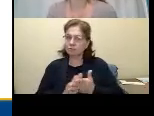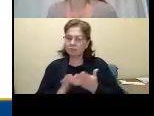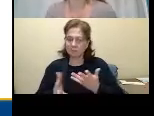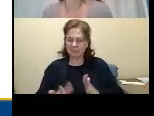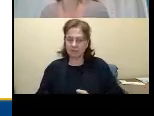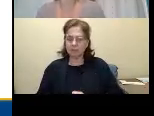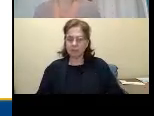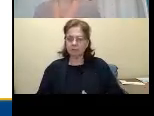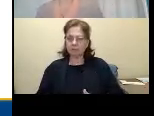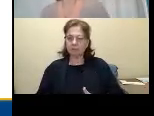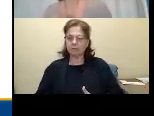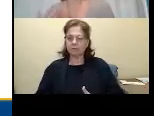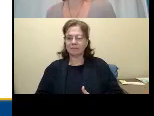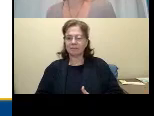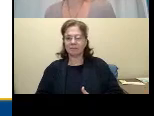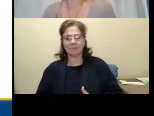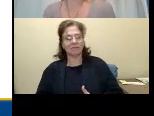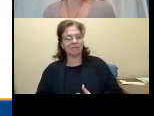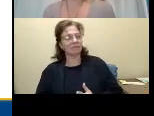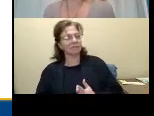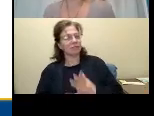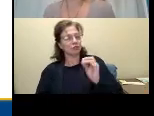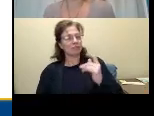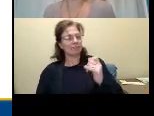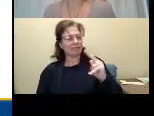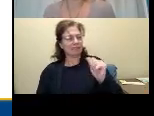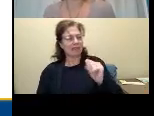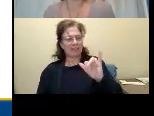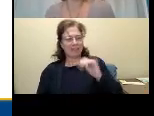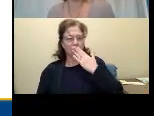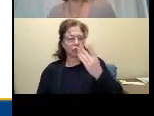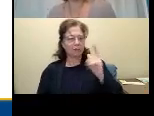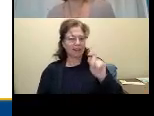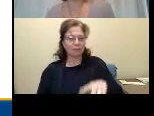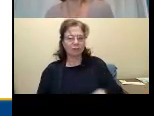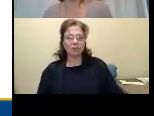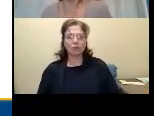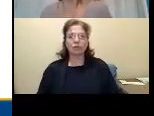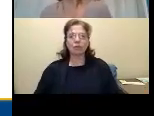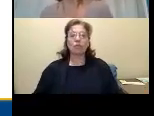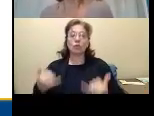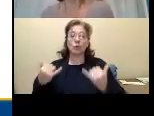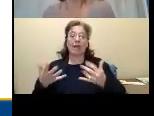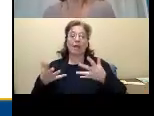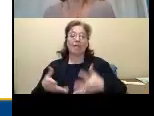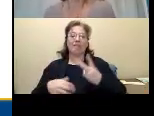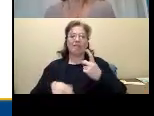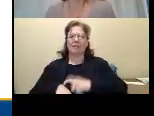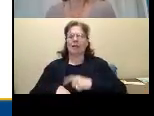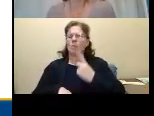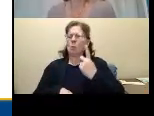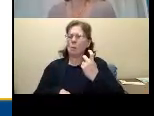That was a very good answer. We have time for maybe 1 or 2 more questions. So quickly, why